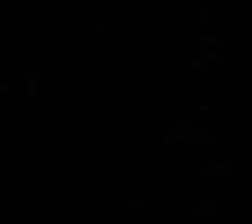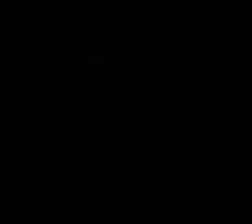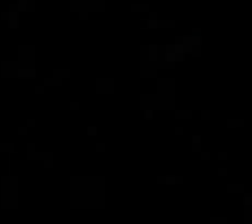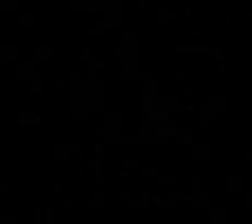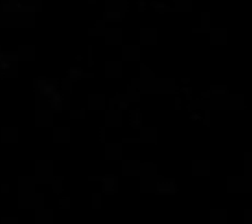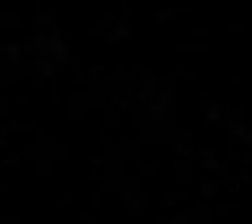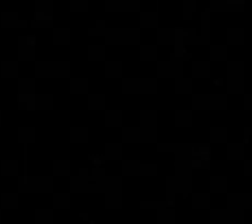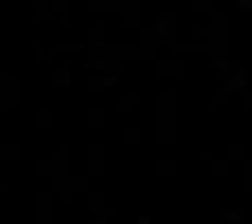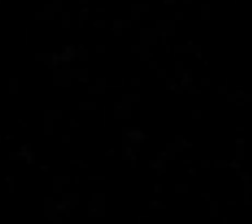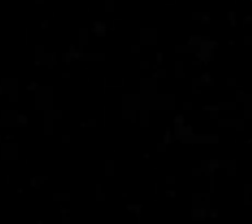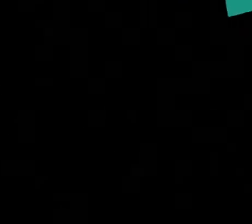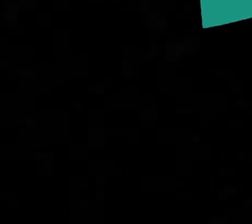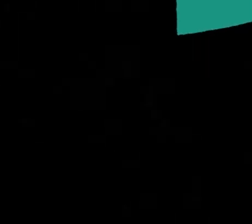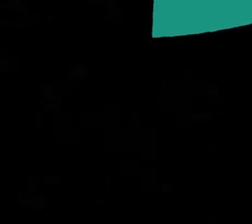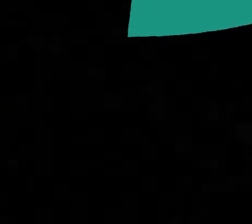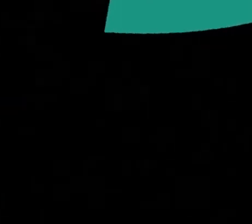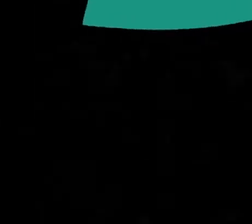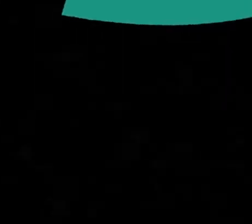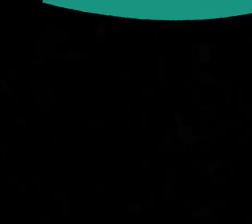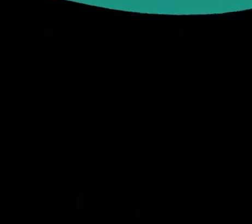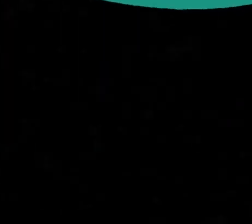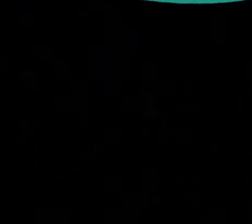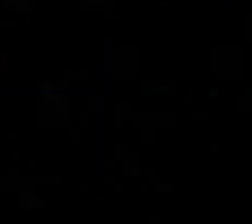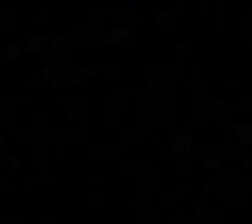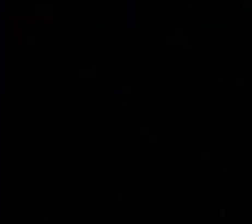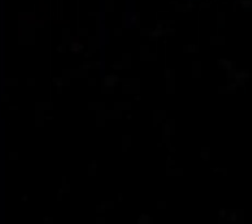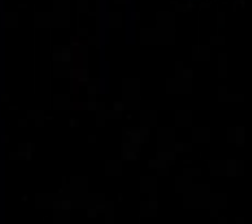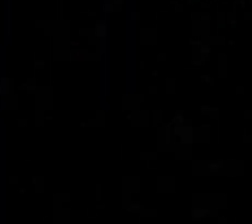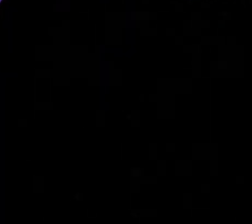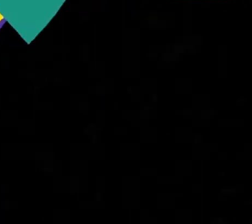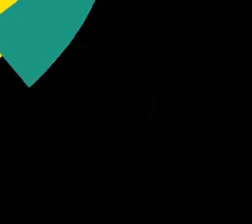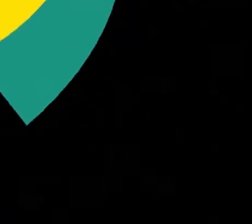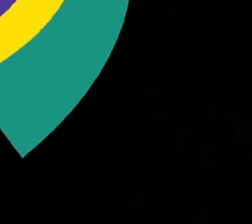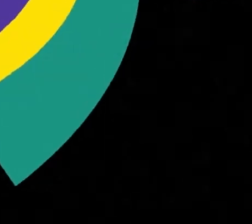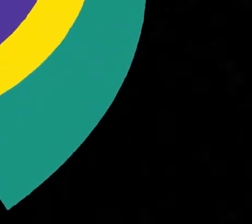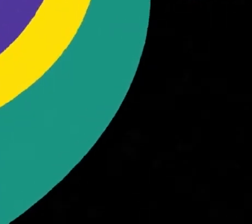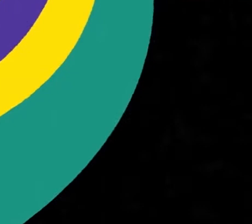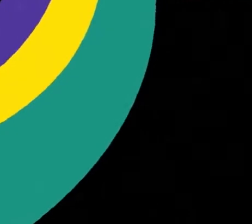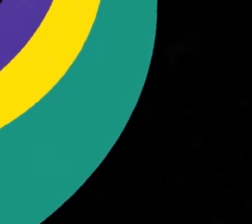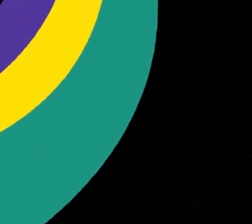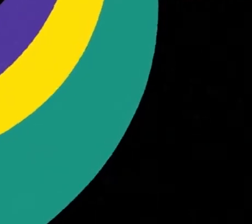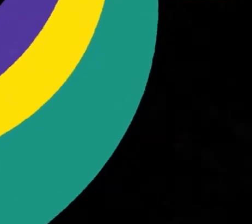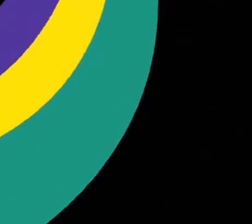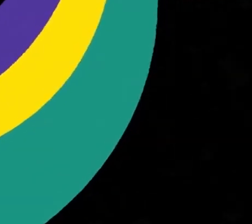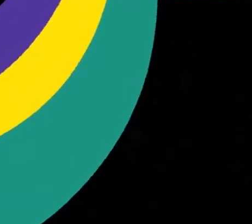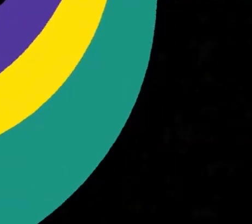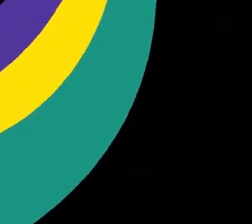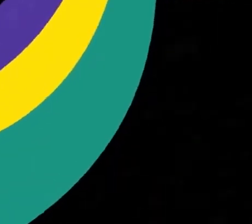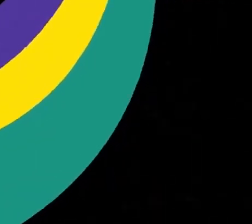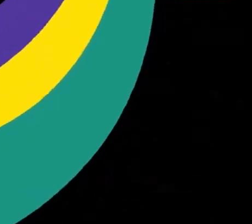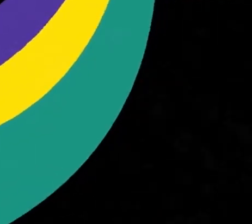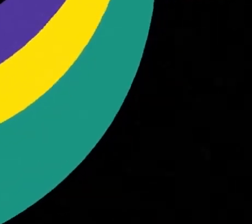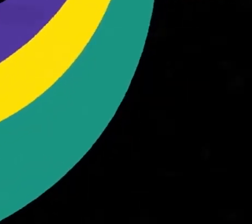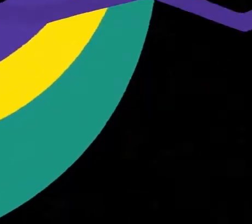being Black as there are Black people. We unapologetically center those most marginalized within Black